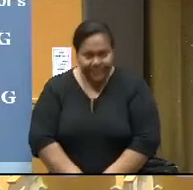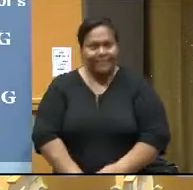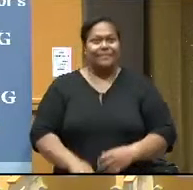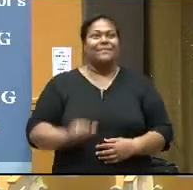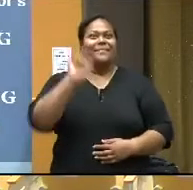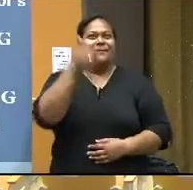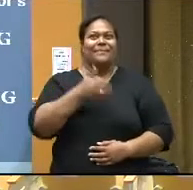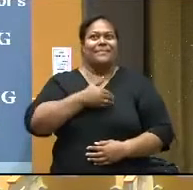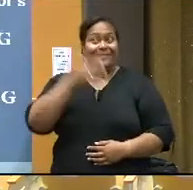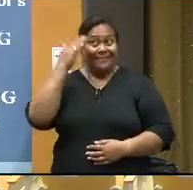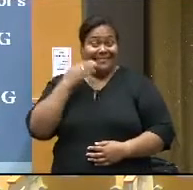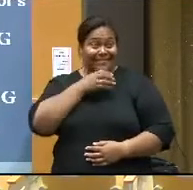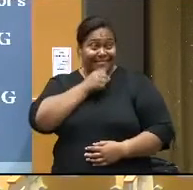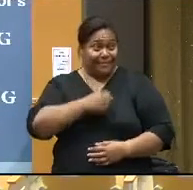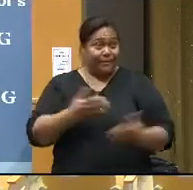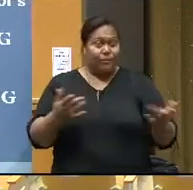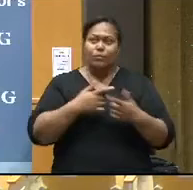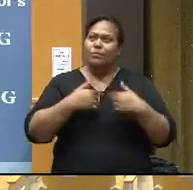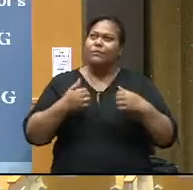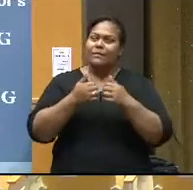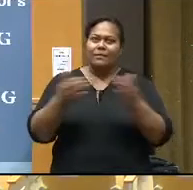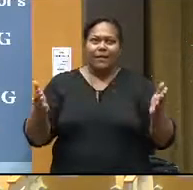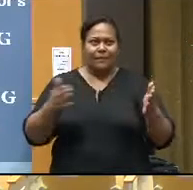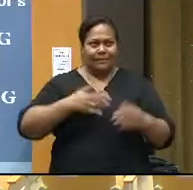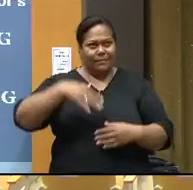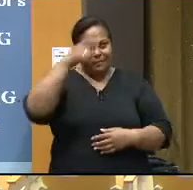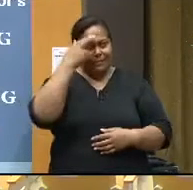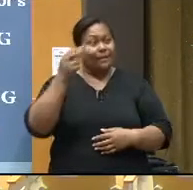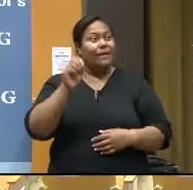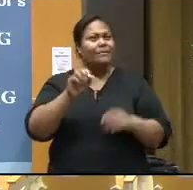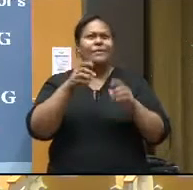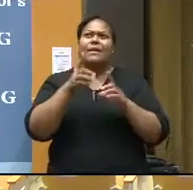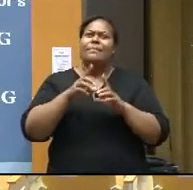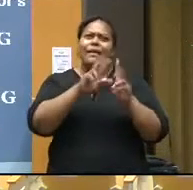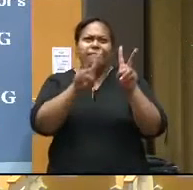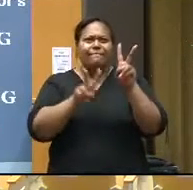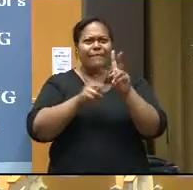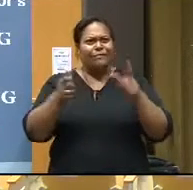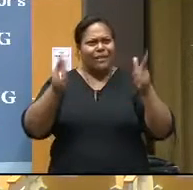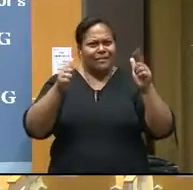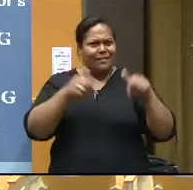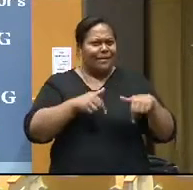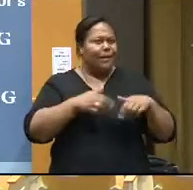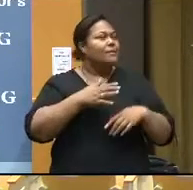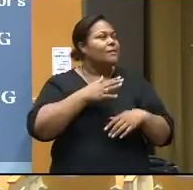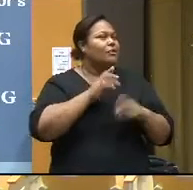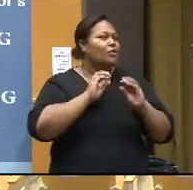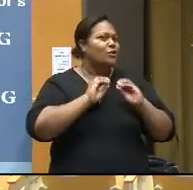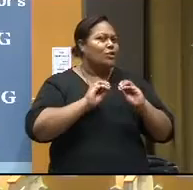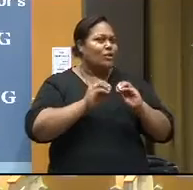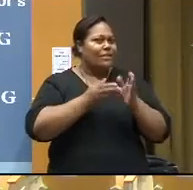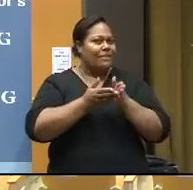Good morning, ladies and gentlemen. We'll make a start. My name is Richard Cohen, the Deputy Vice-Chancellor, Learning, Teaching and Student Services. It's my pleasure to